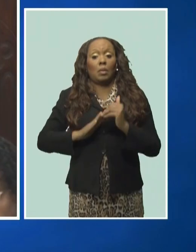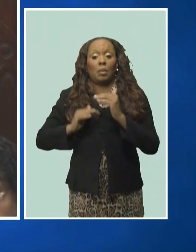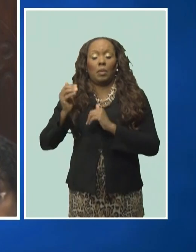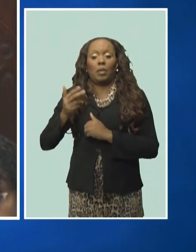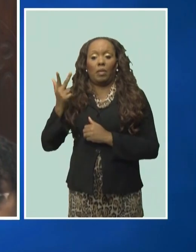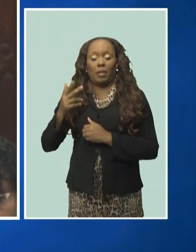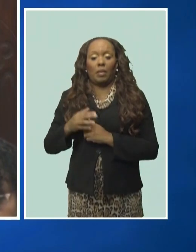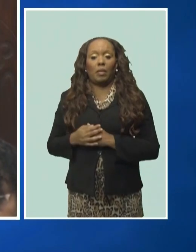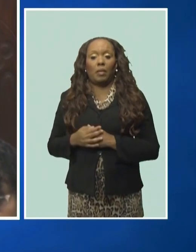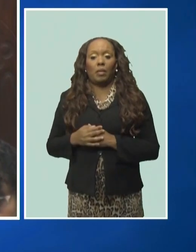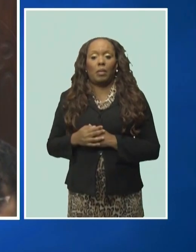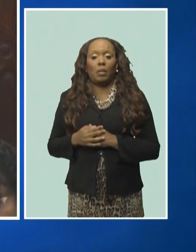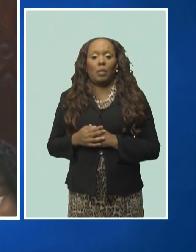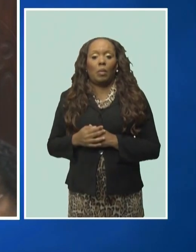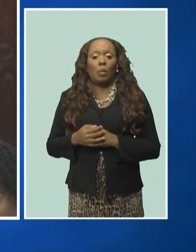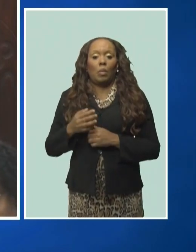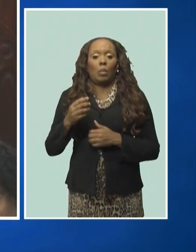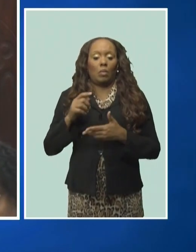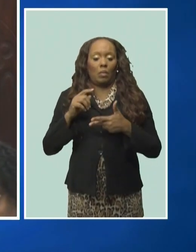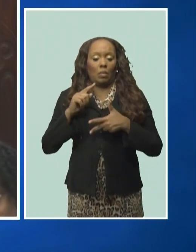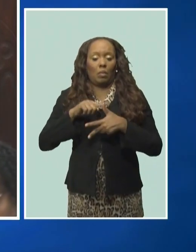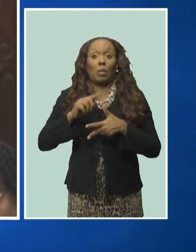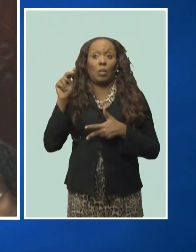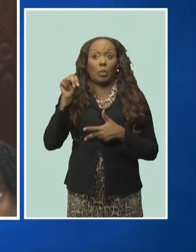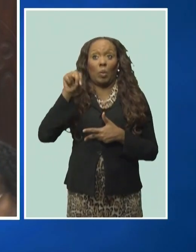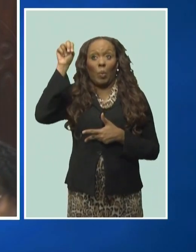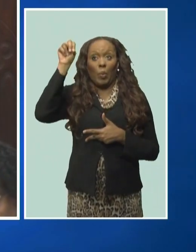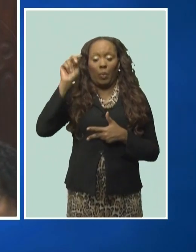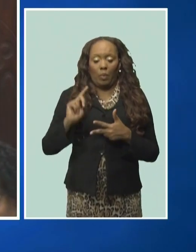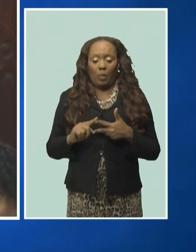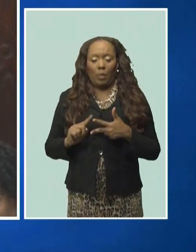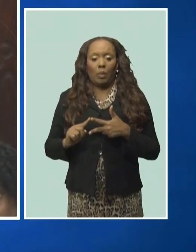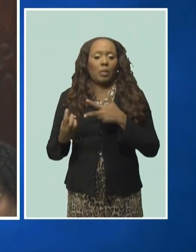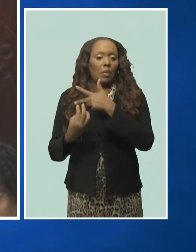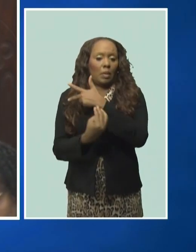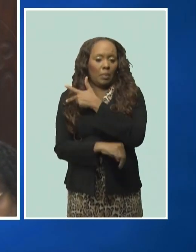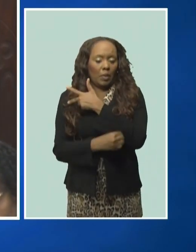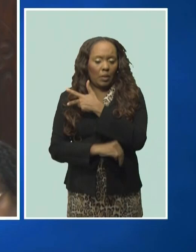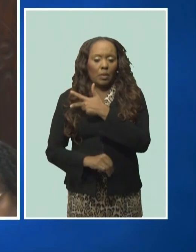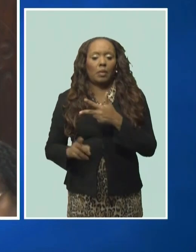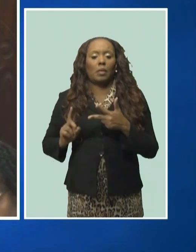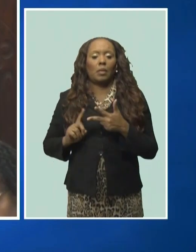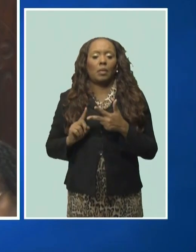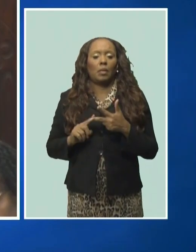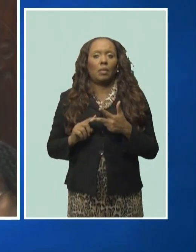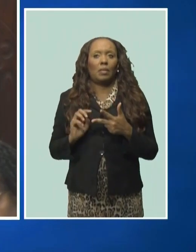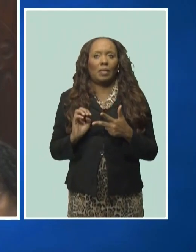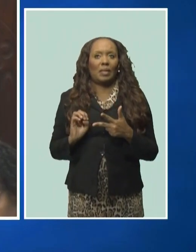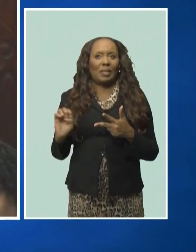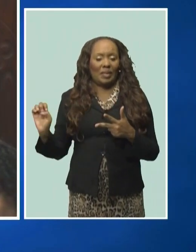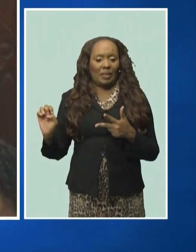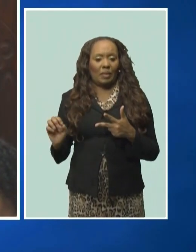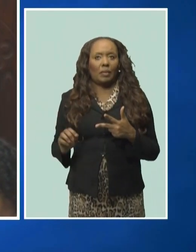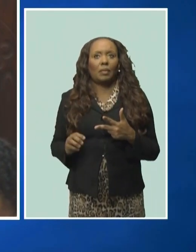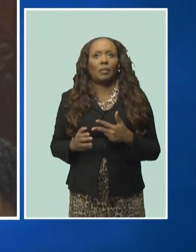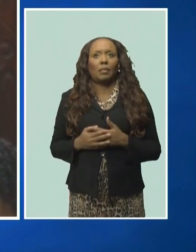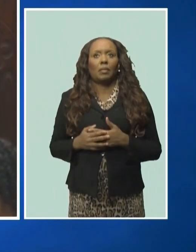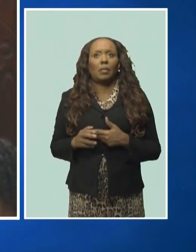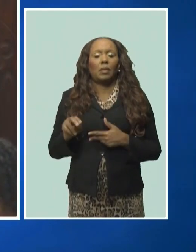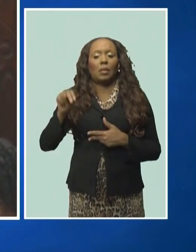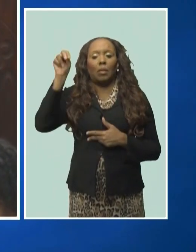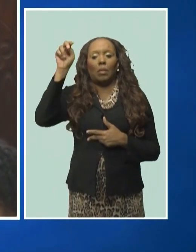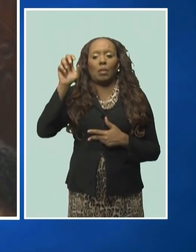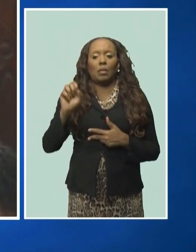north, 1 in St. Michael, and 1 in the east. So north, south,